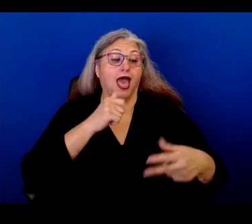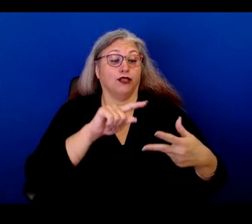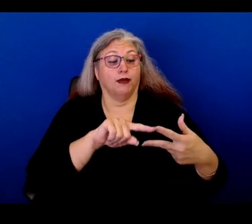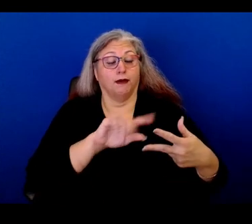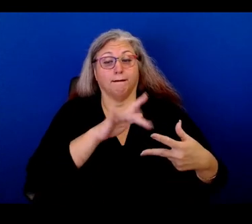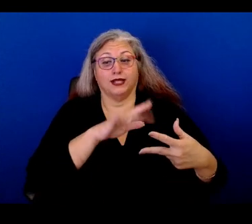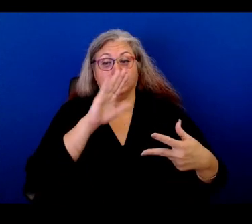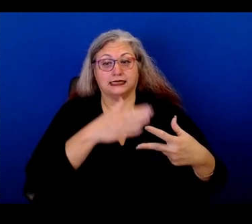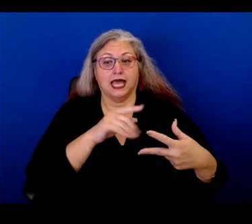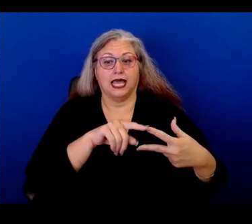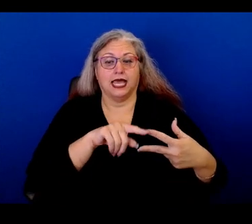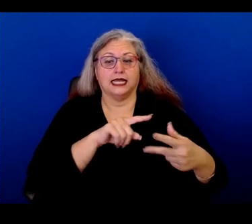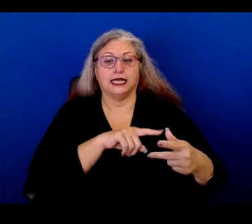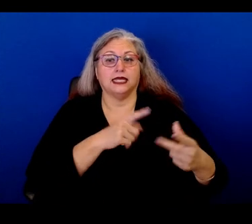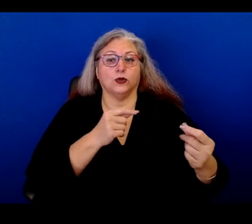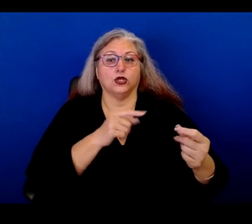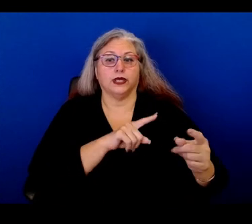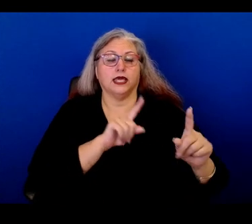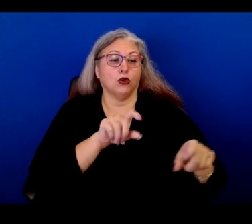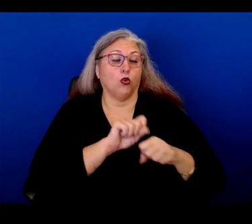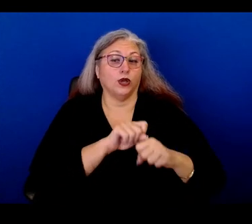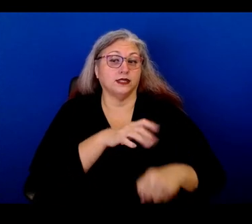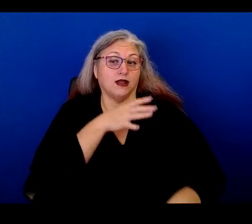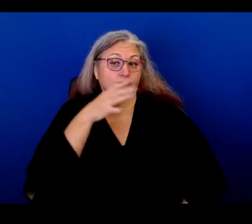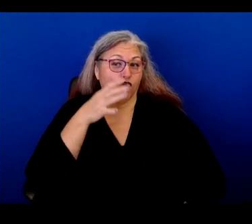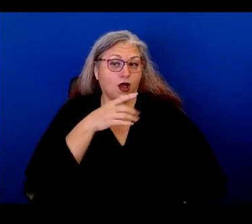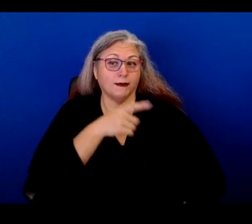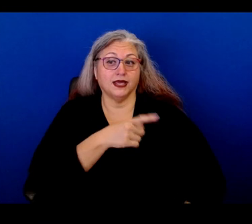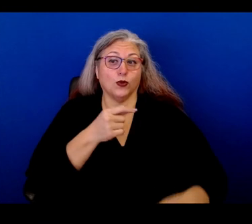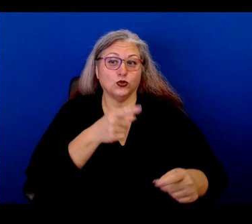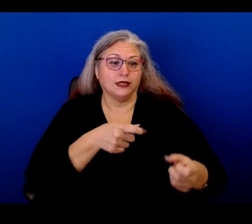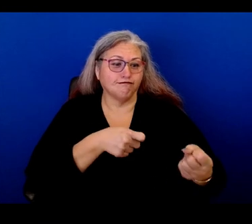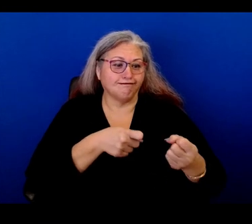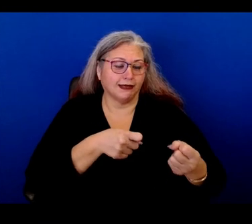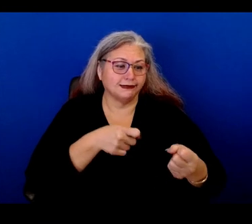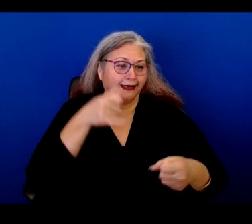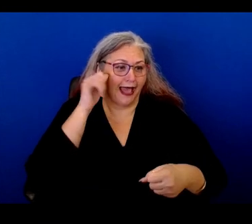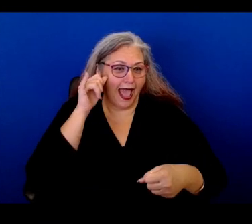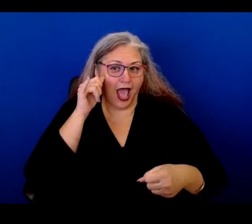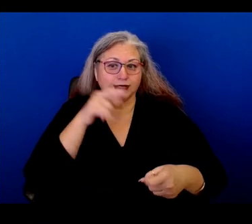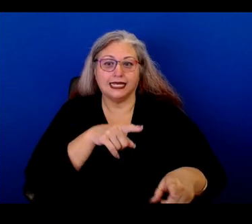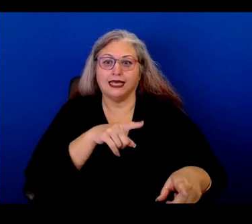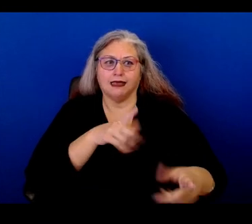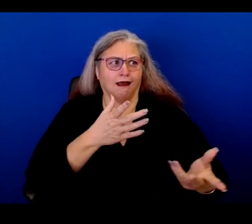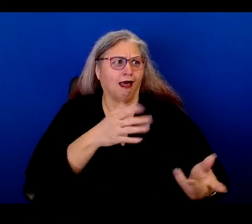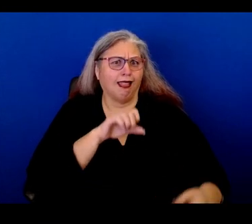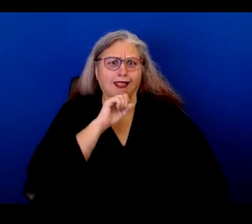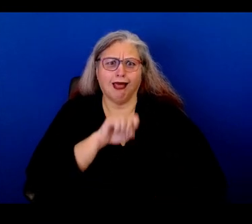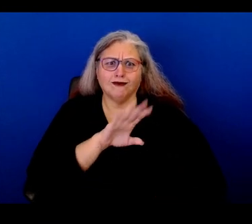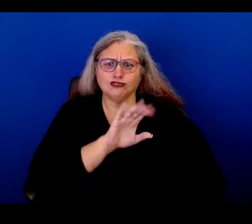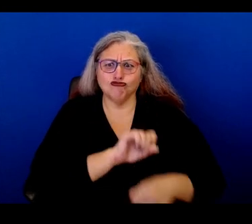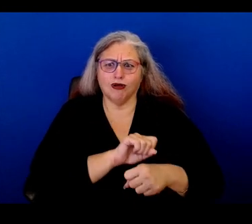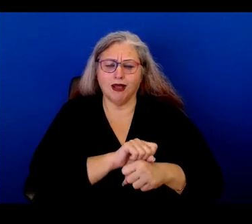middle son, he goes and he works on a farm and mucks cows and absolutely loves